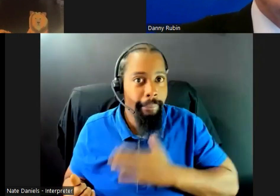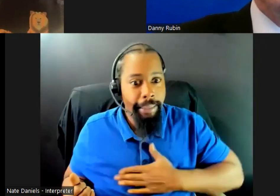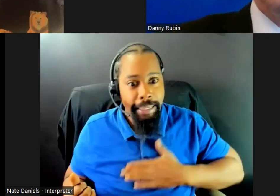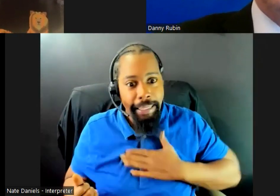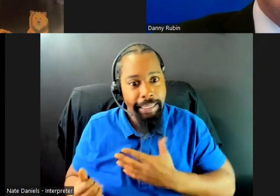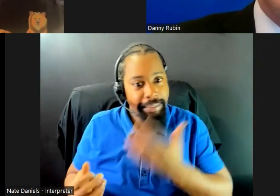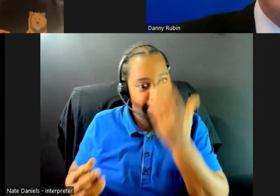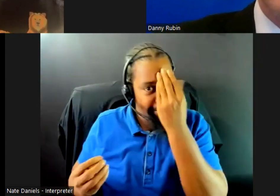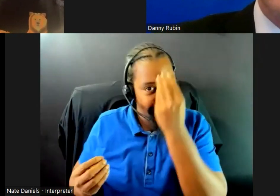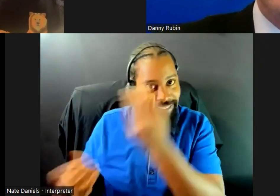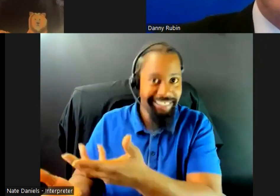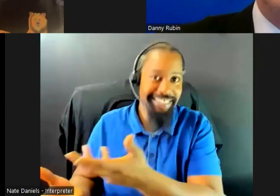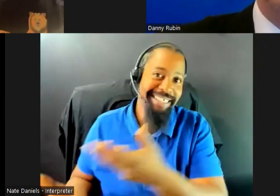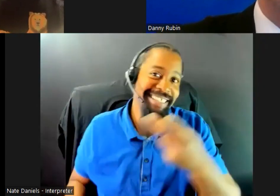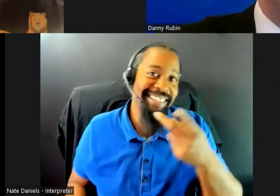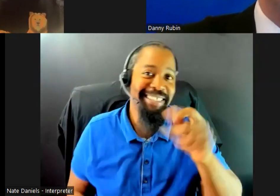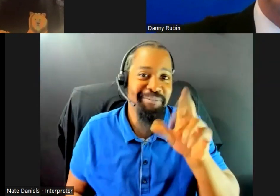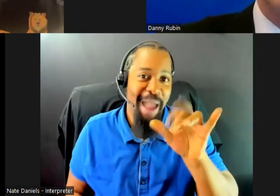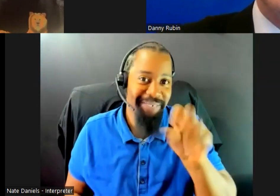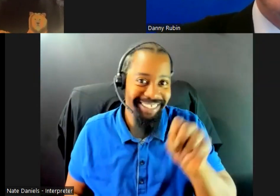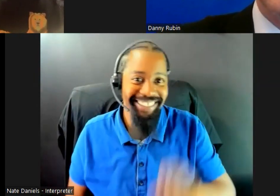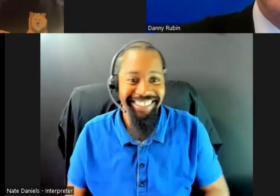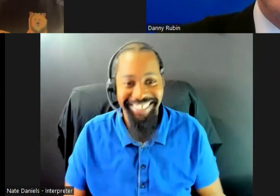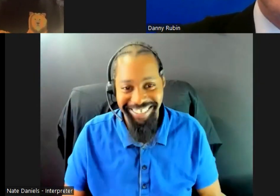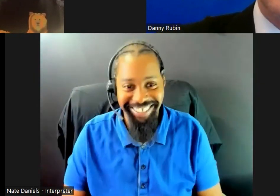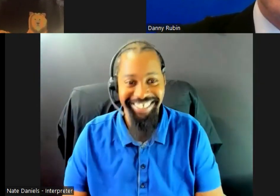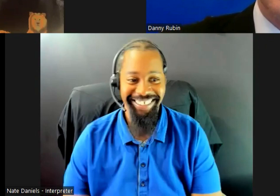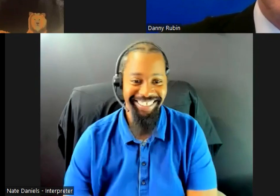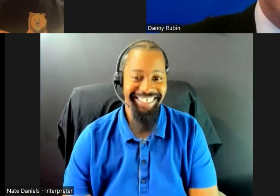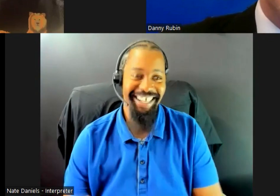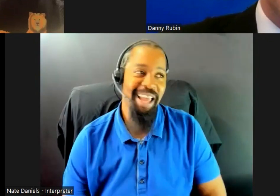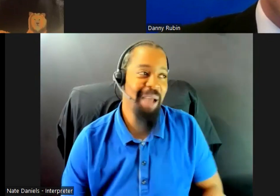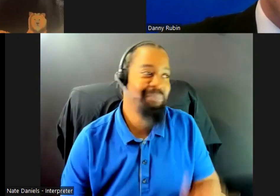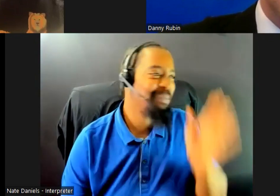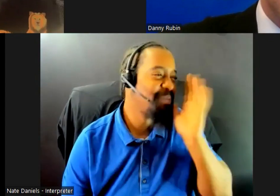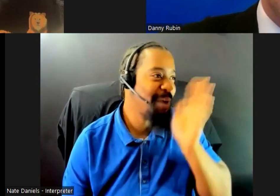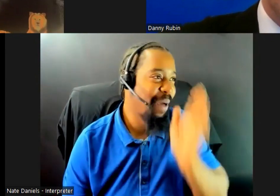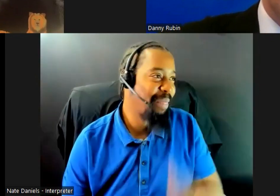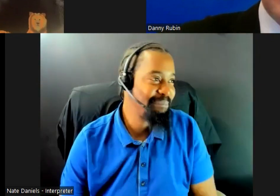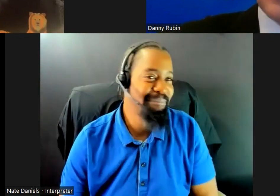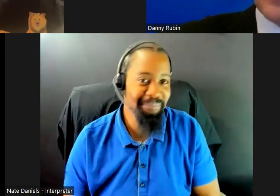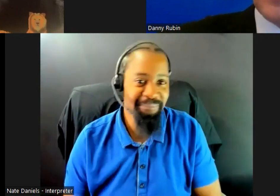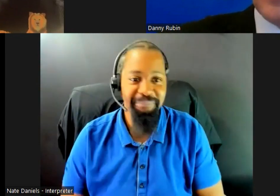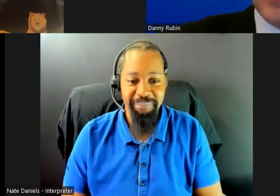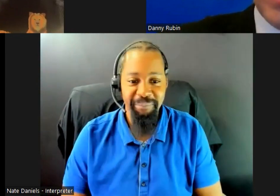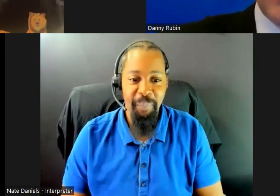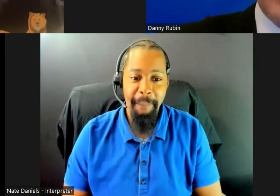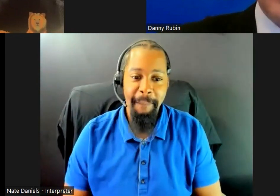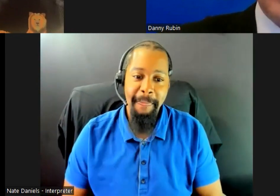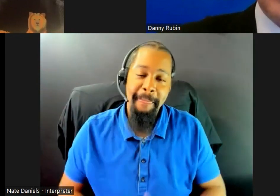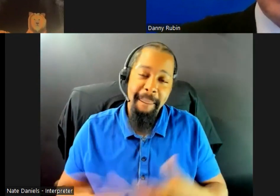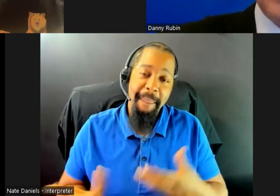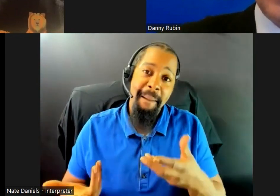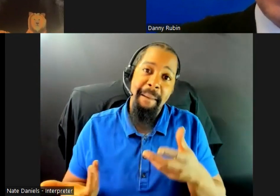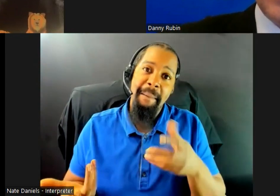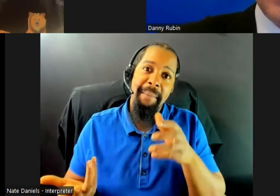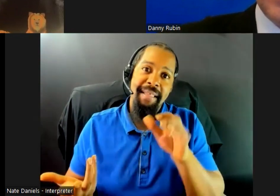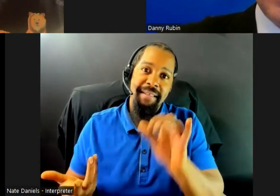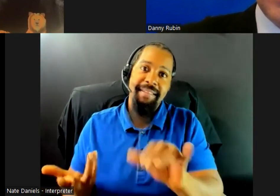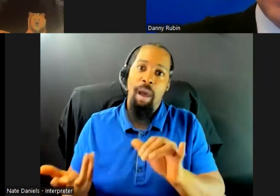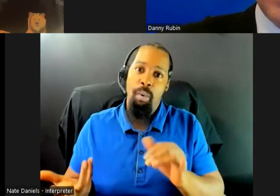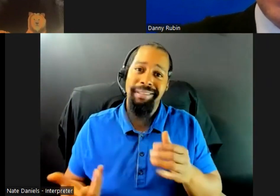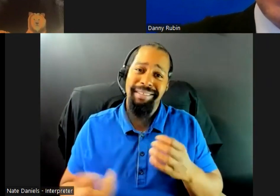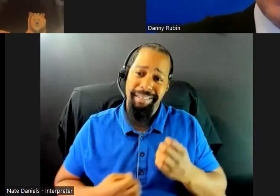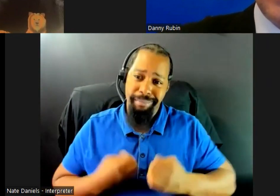that. So that was another very emotional thing in picking this